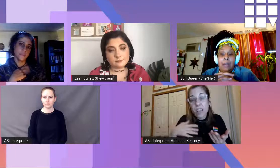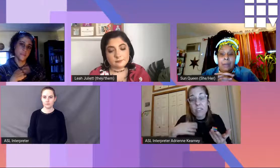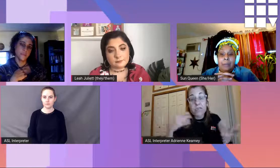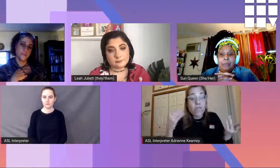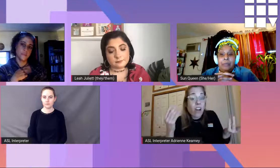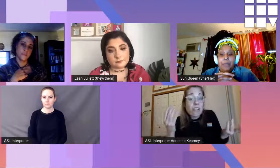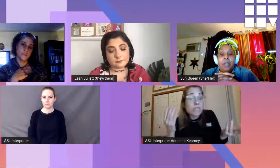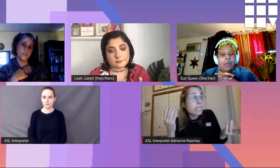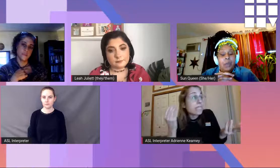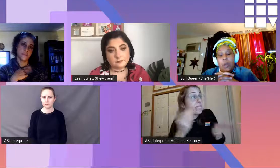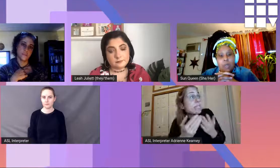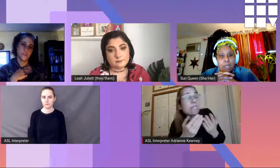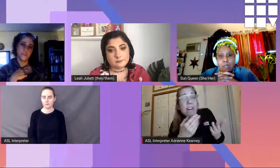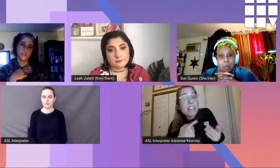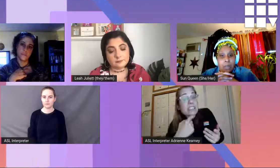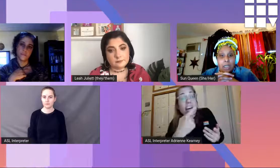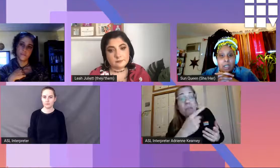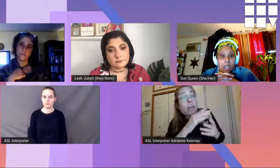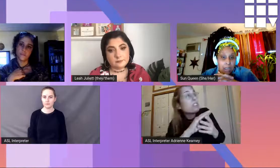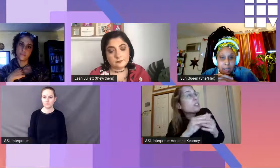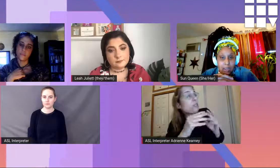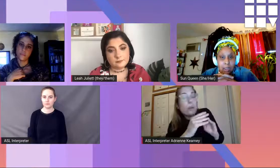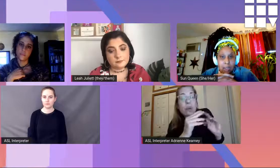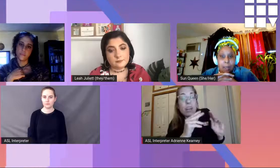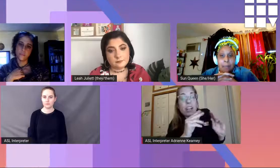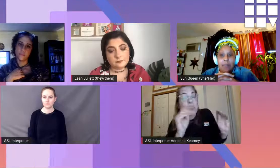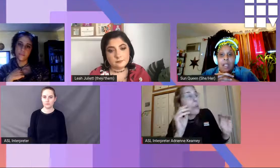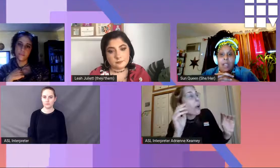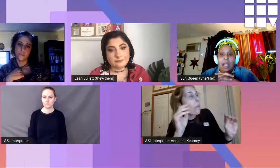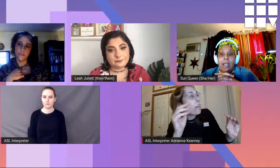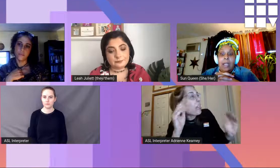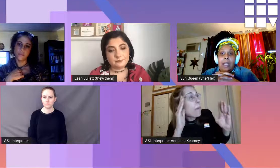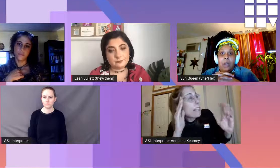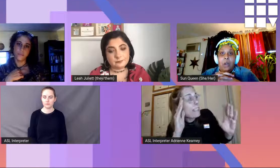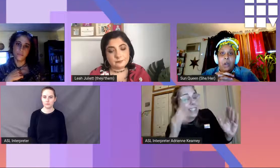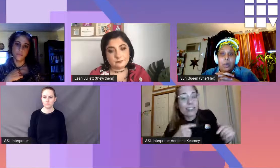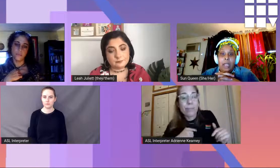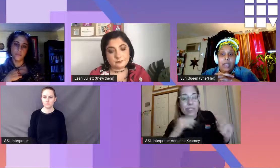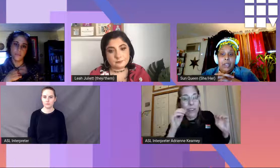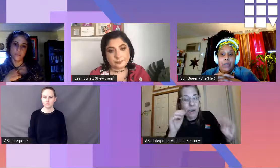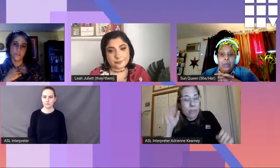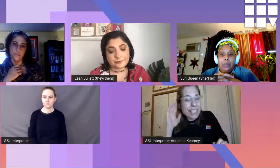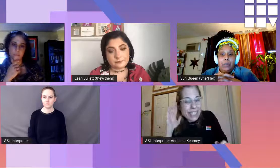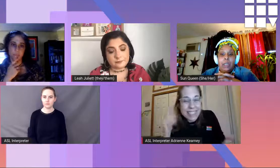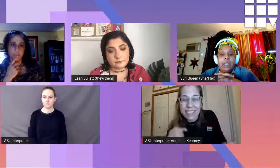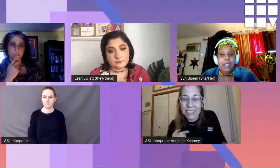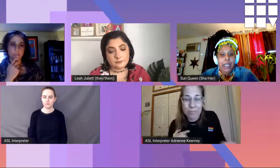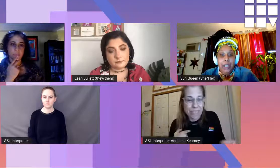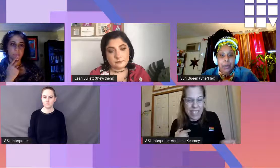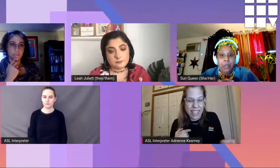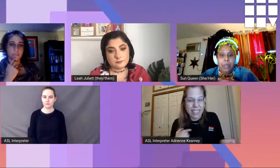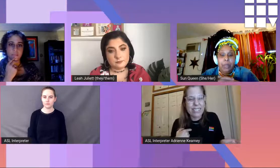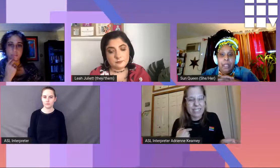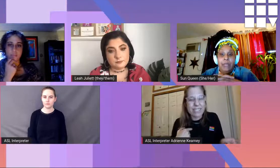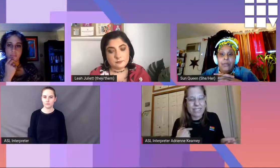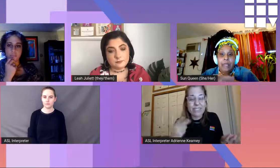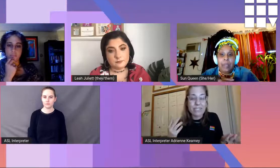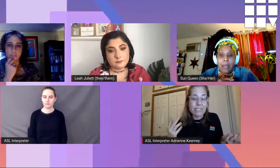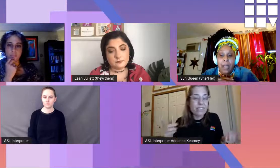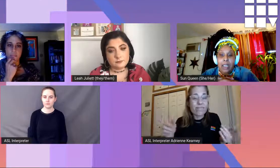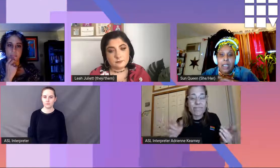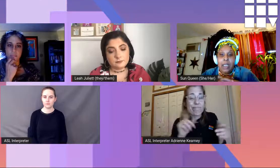that no one is going to listen to them, that they are going to continue to